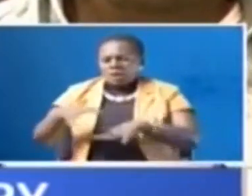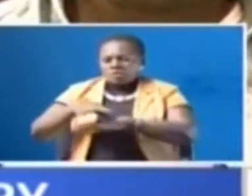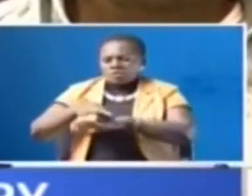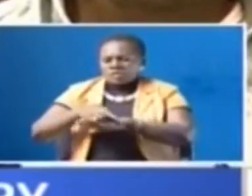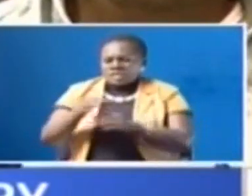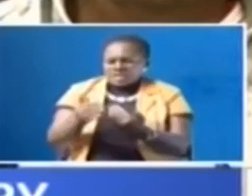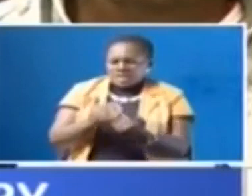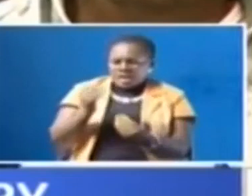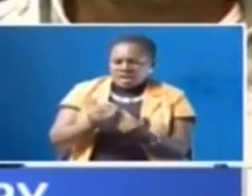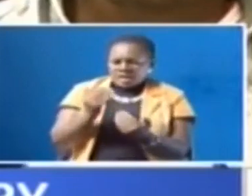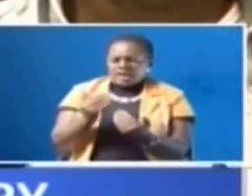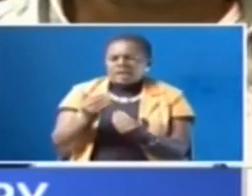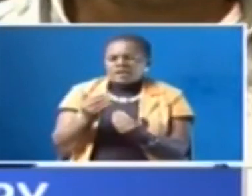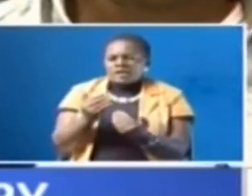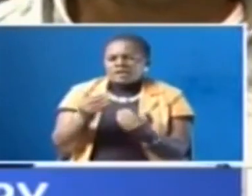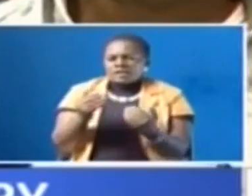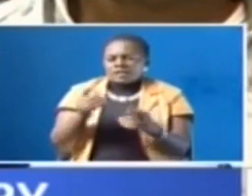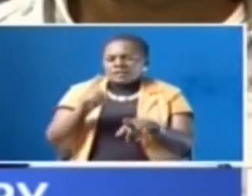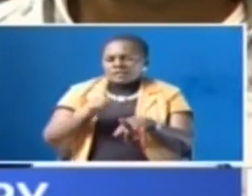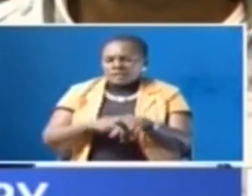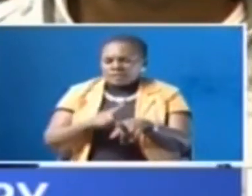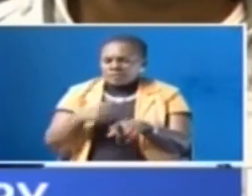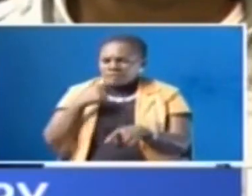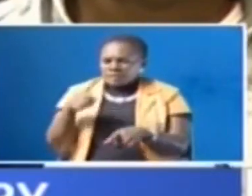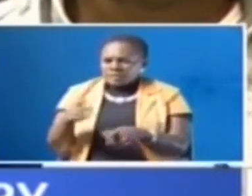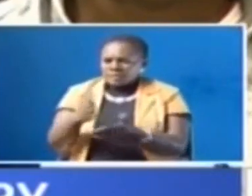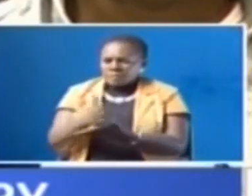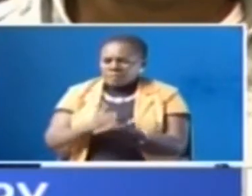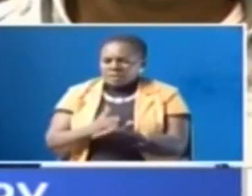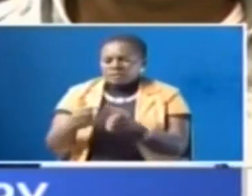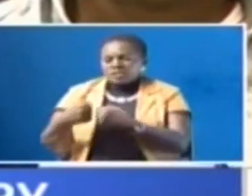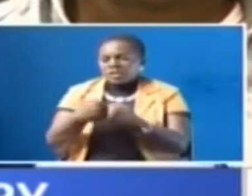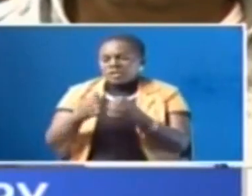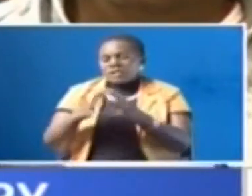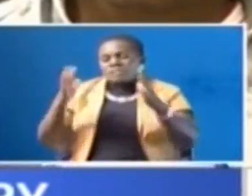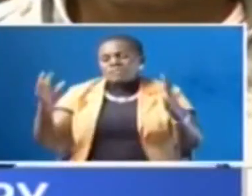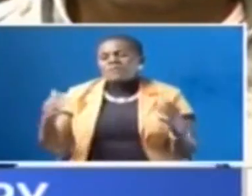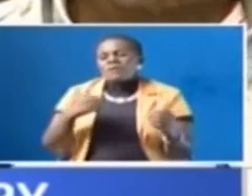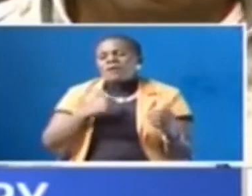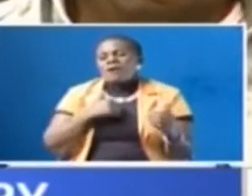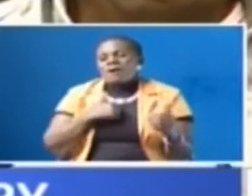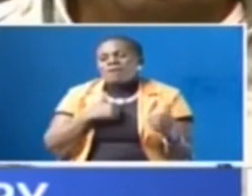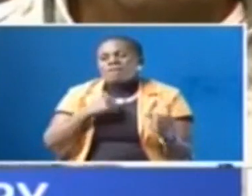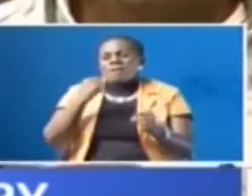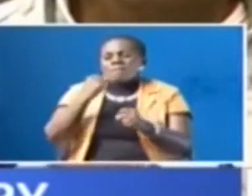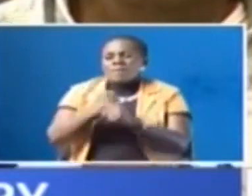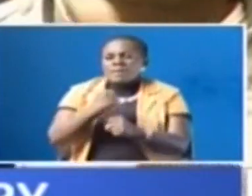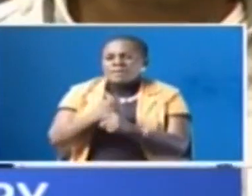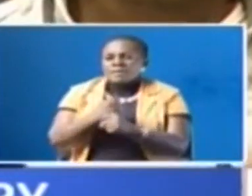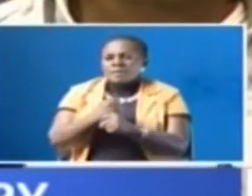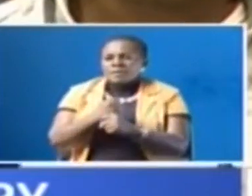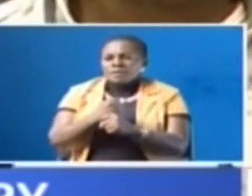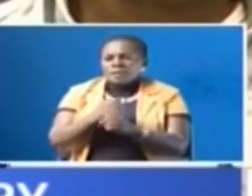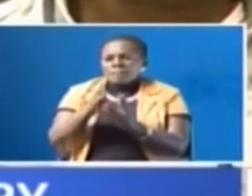handled along the value chain, where we are saying that is part of our bigger challenge, and that what is making even the